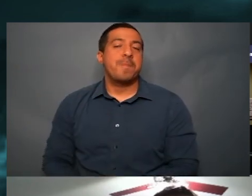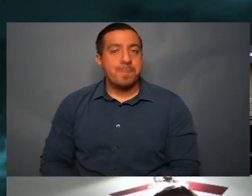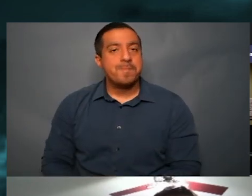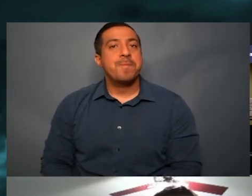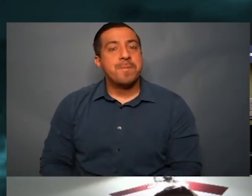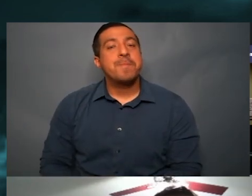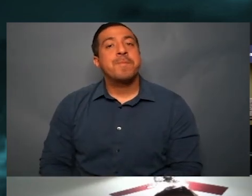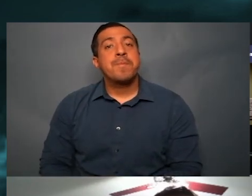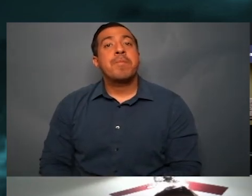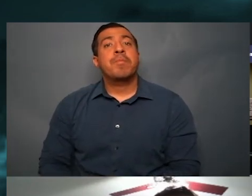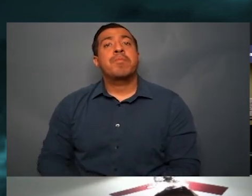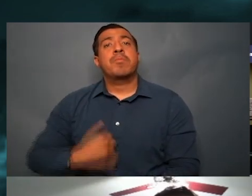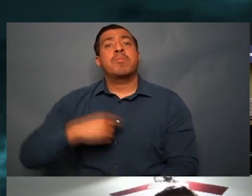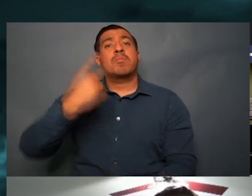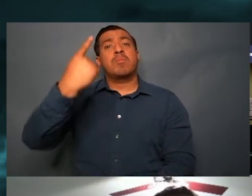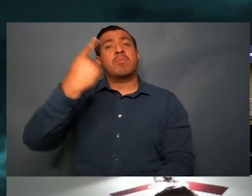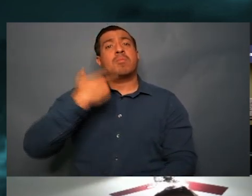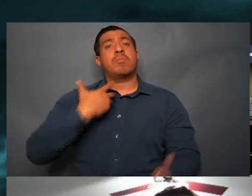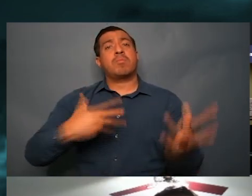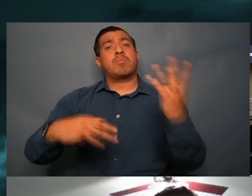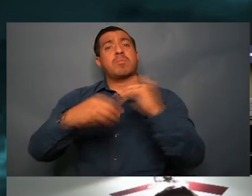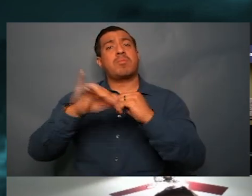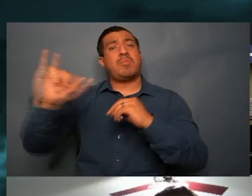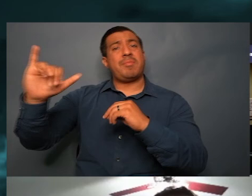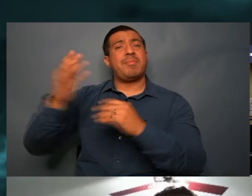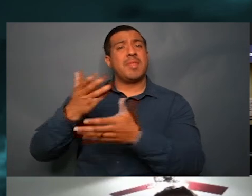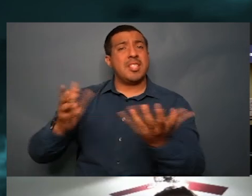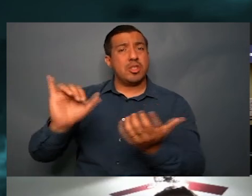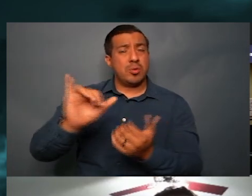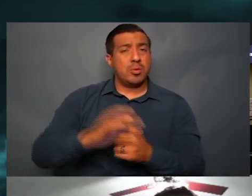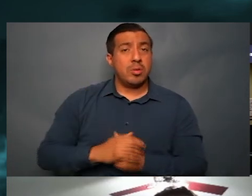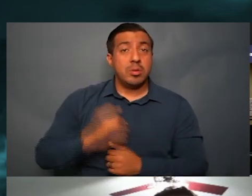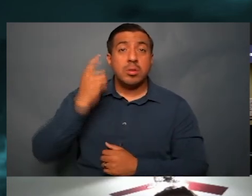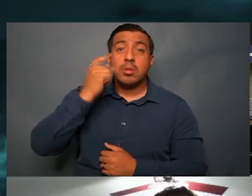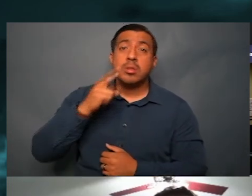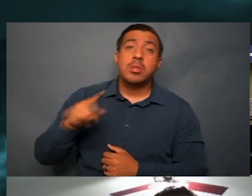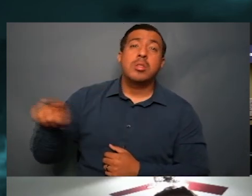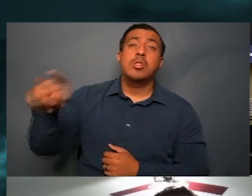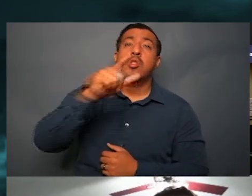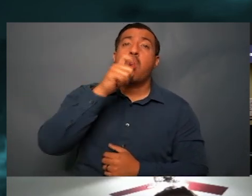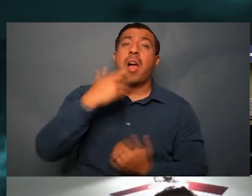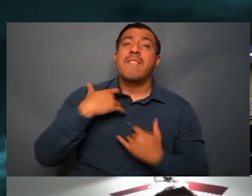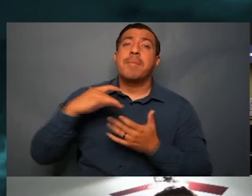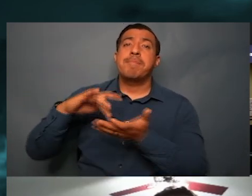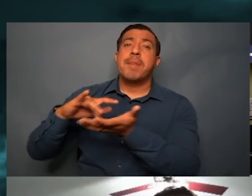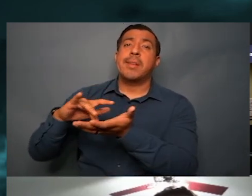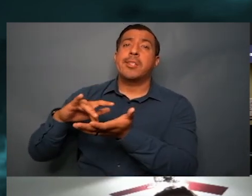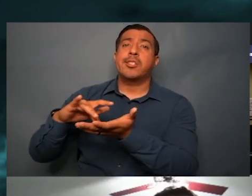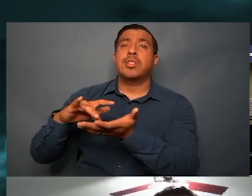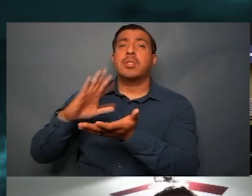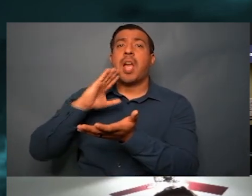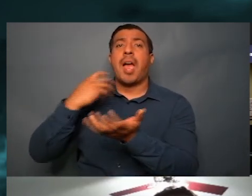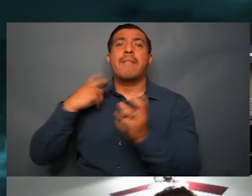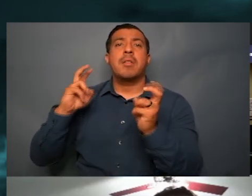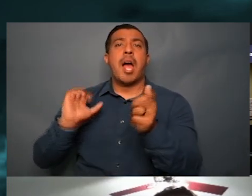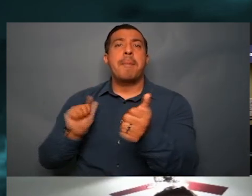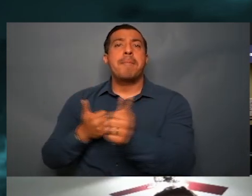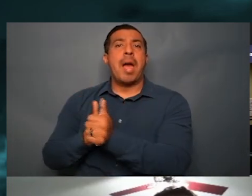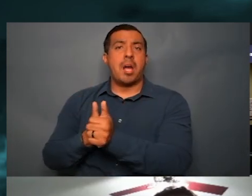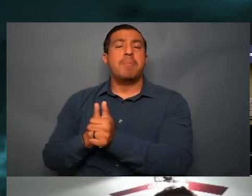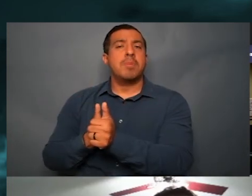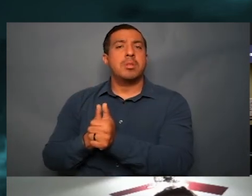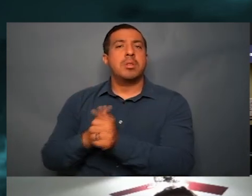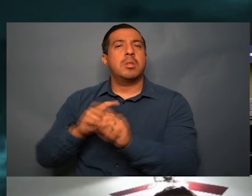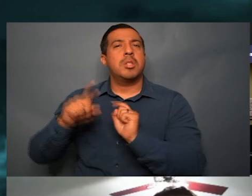A couple things that I would add to that list. For those who do have medications, we always say about having backups, but also know what